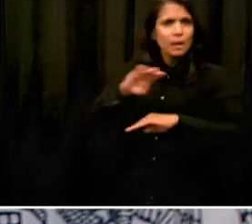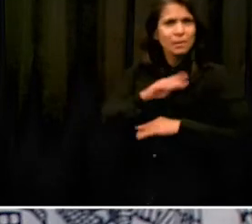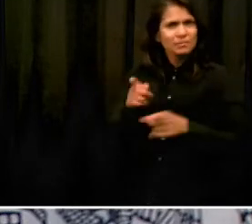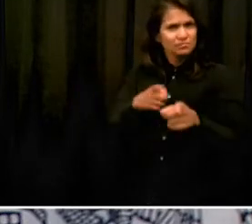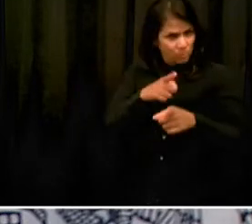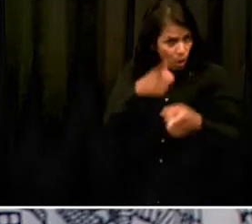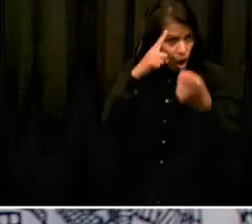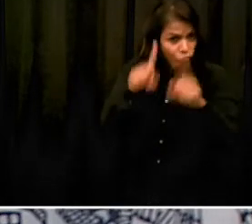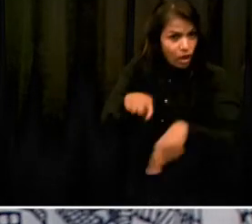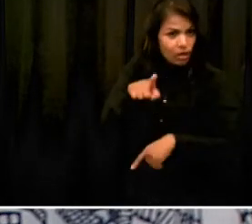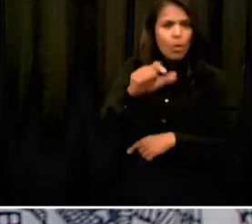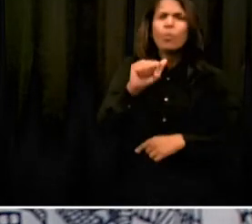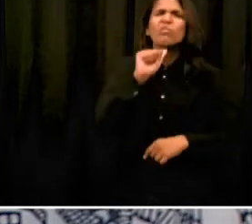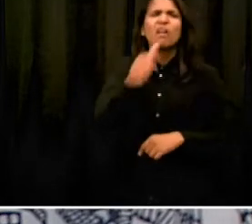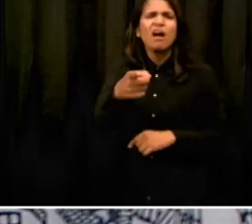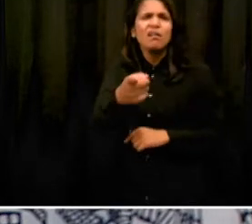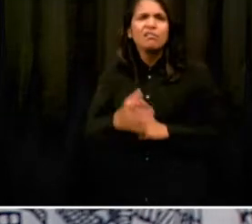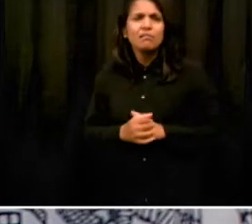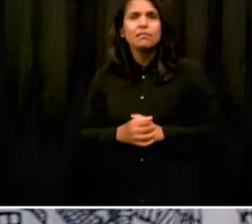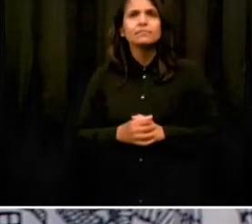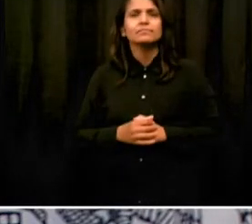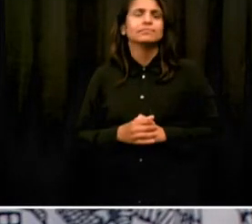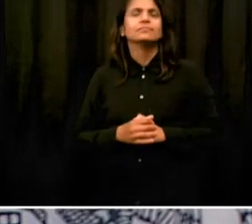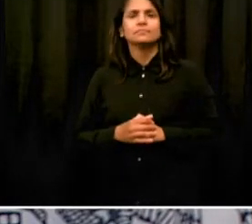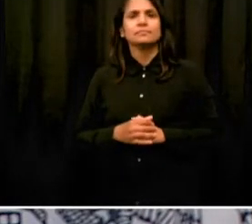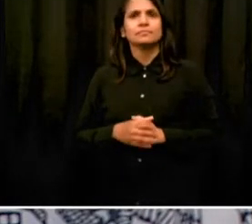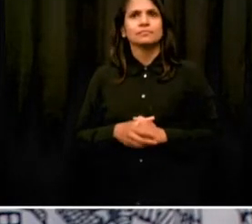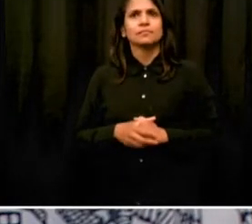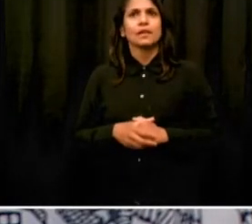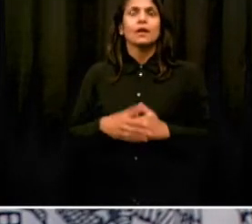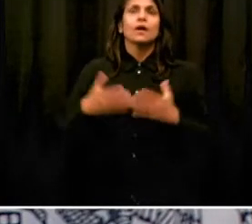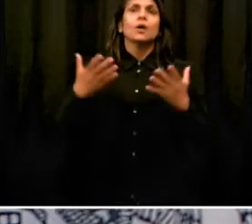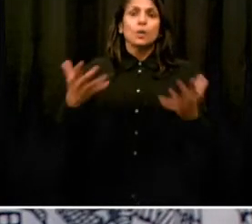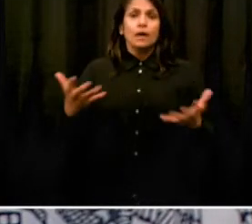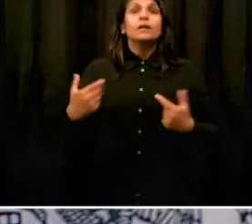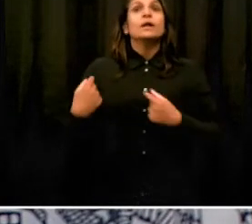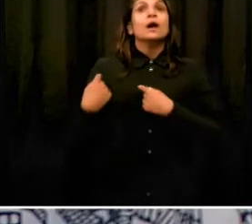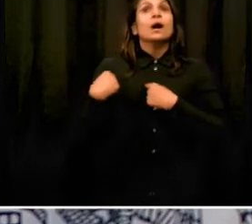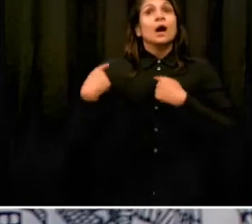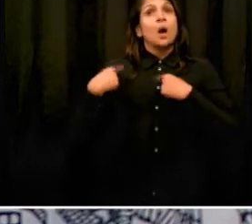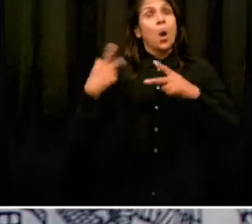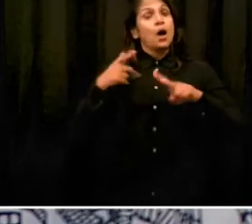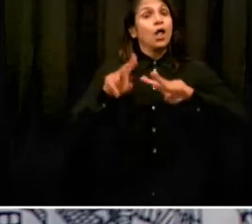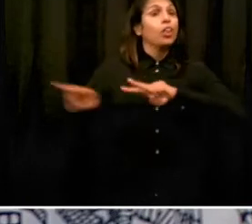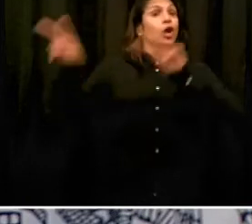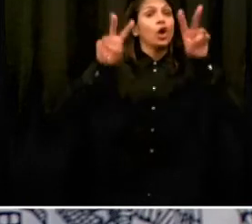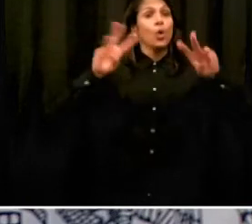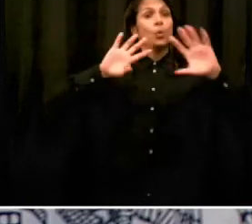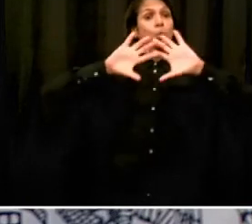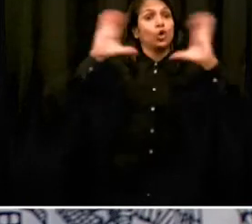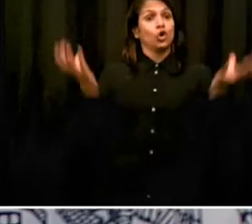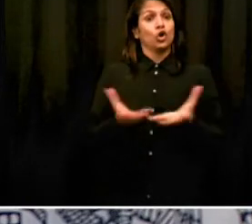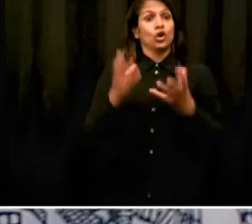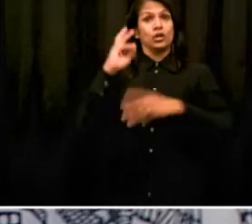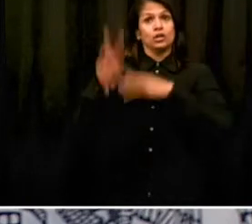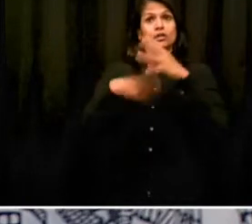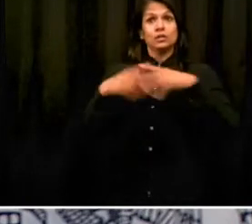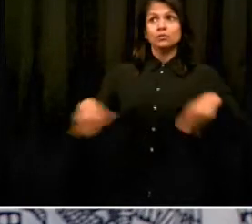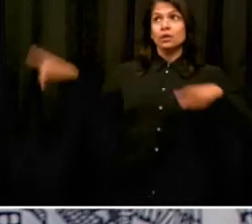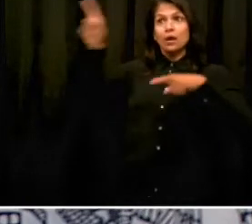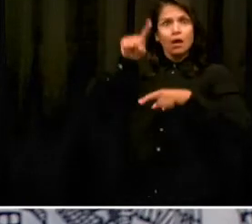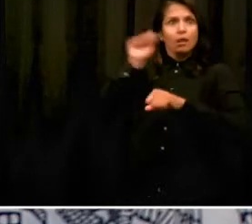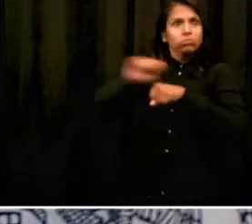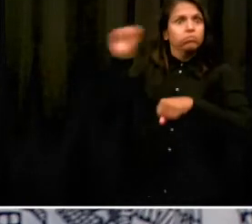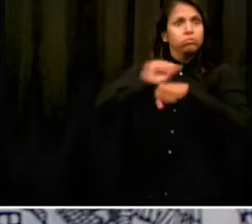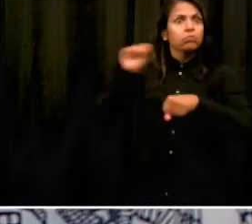done around the world. And the approach that's being taken in many, many nations, including nations that are very much